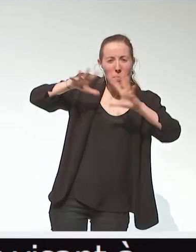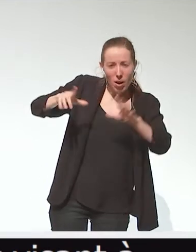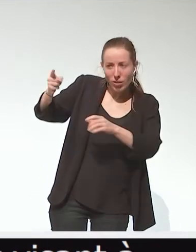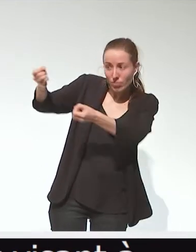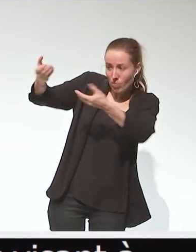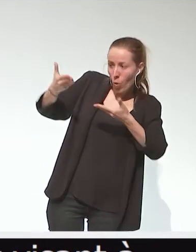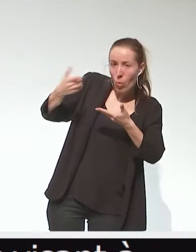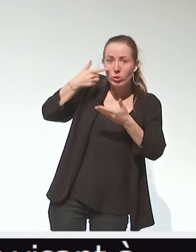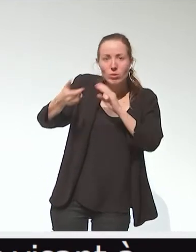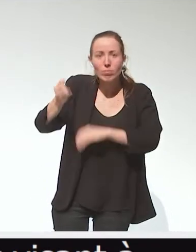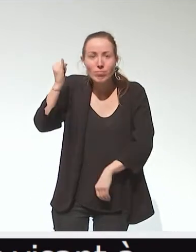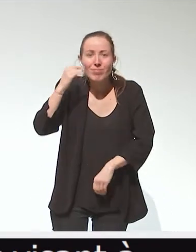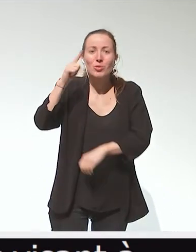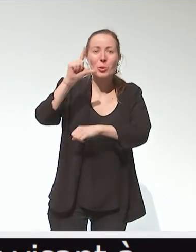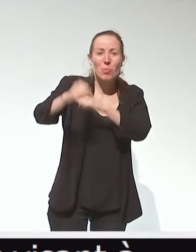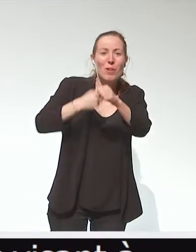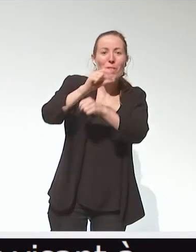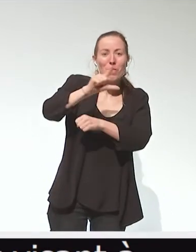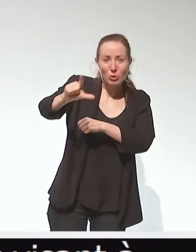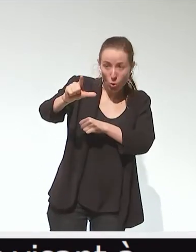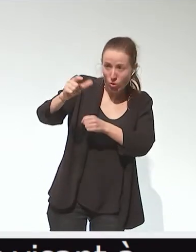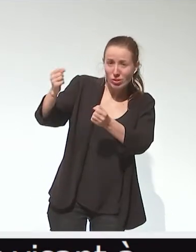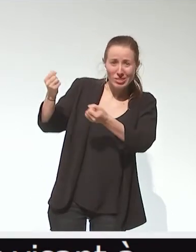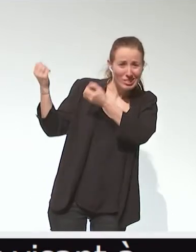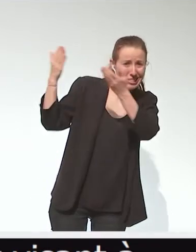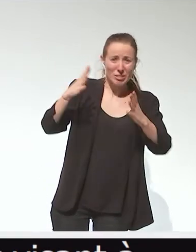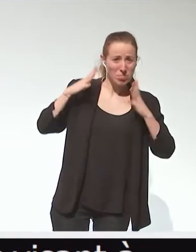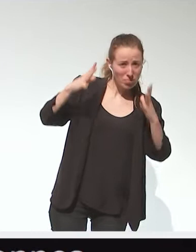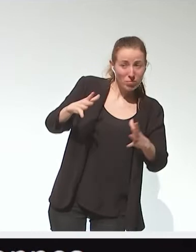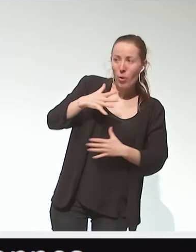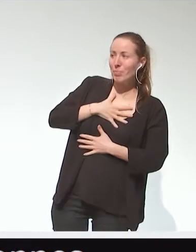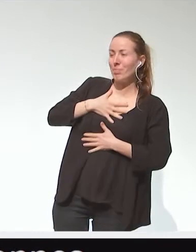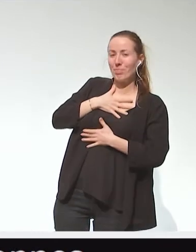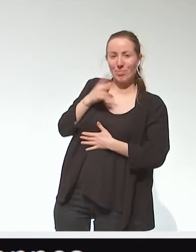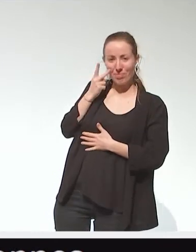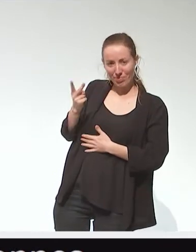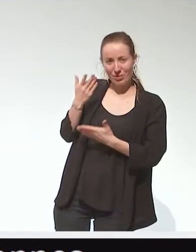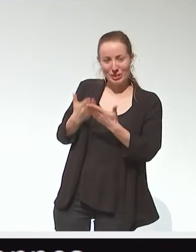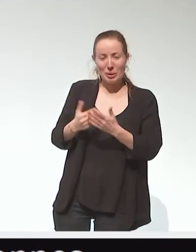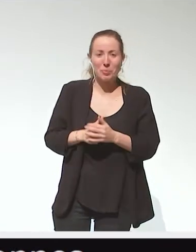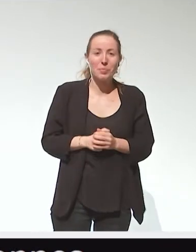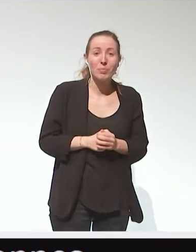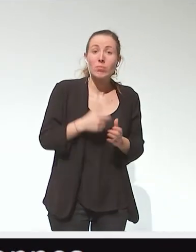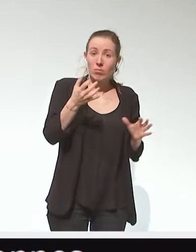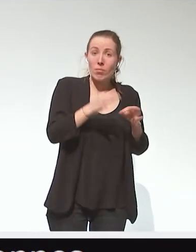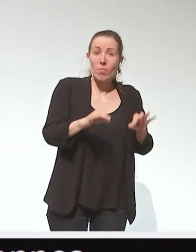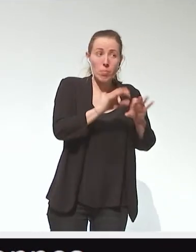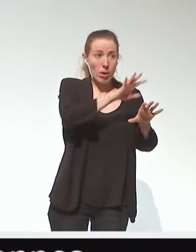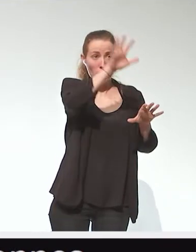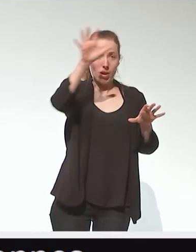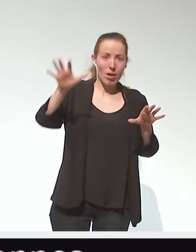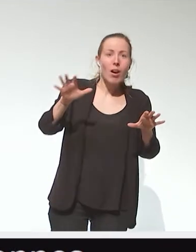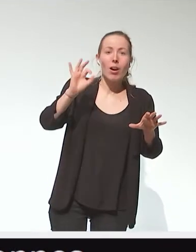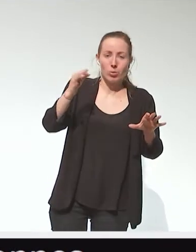persons with disabilities. This is clearly a flagship initiative for 2022, which will